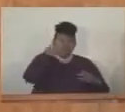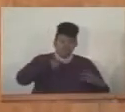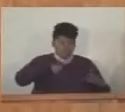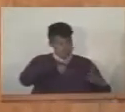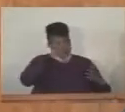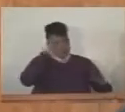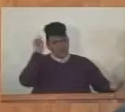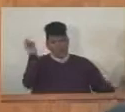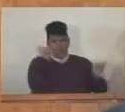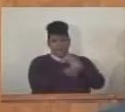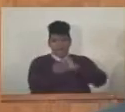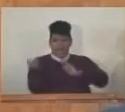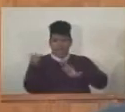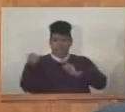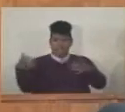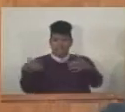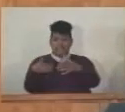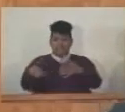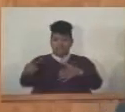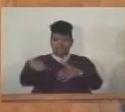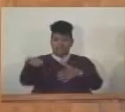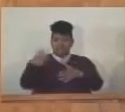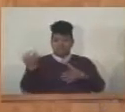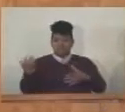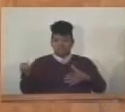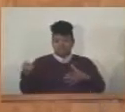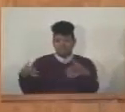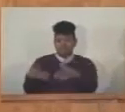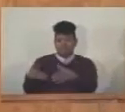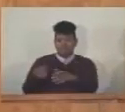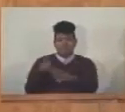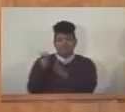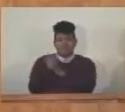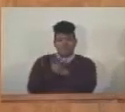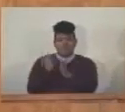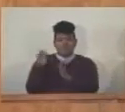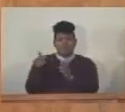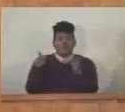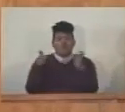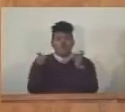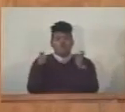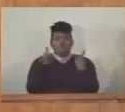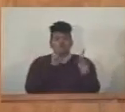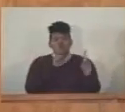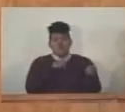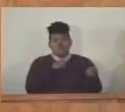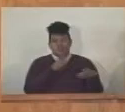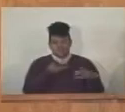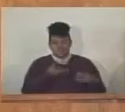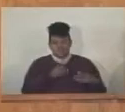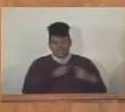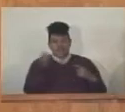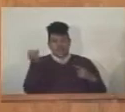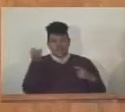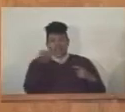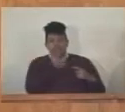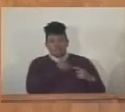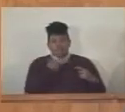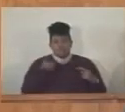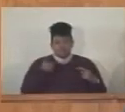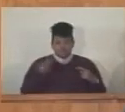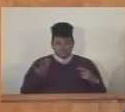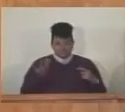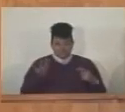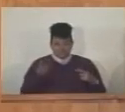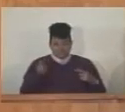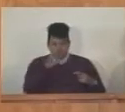the anti-gang legislation to put on control orders on the gang members